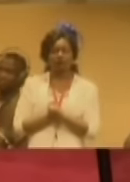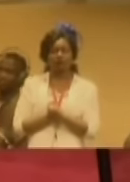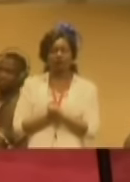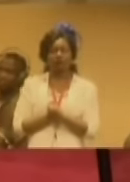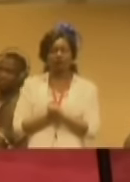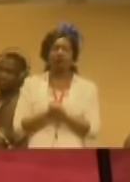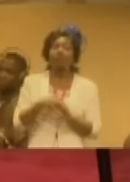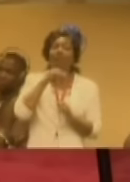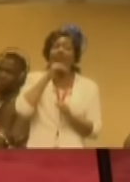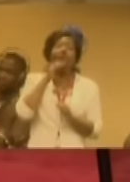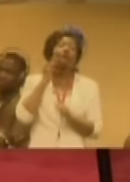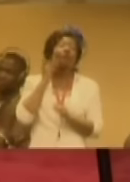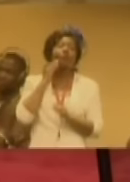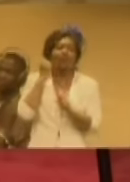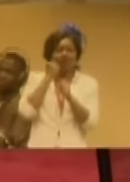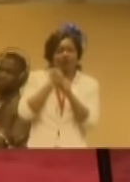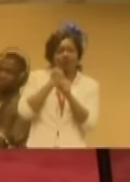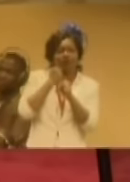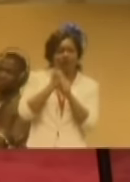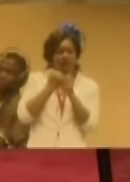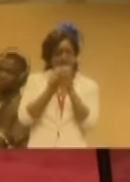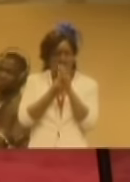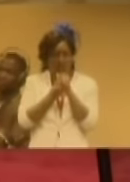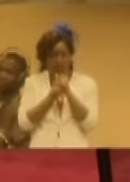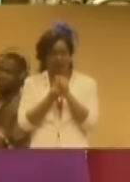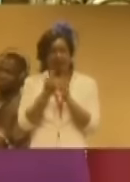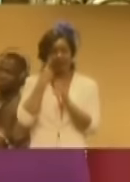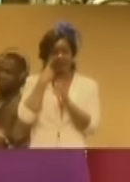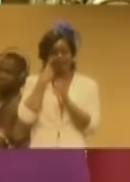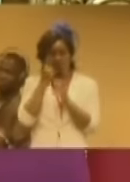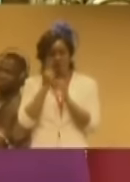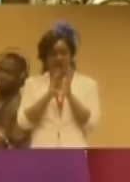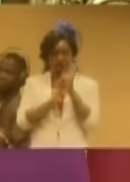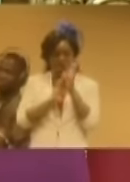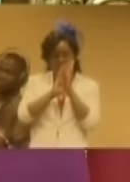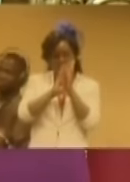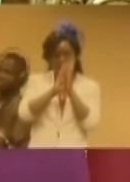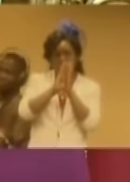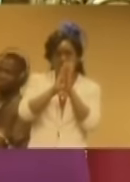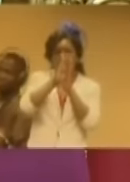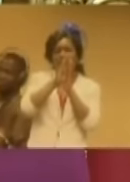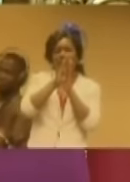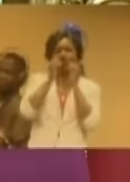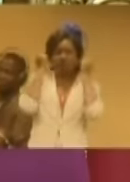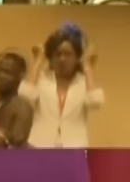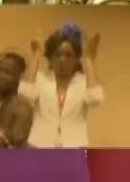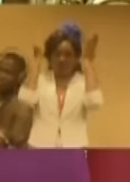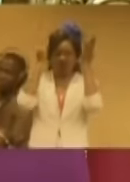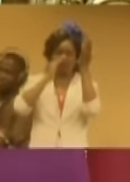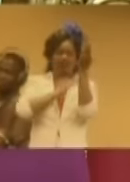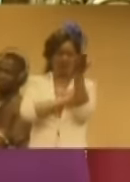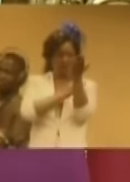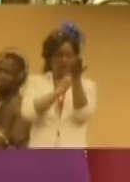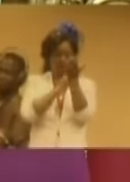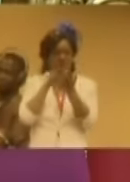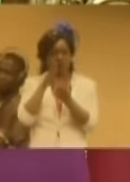will determine the growth and development we desire for this country. Our